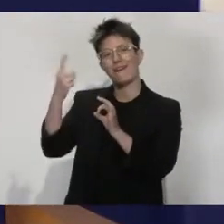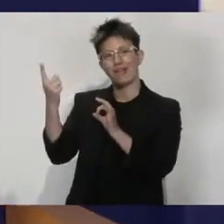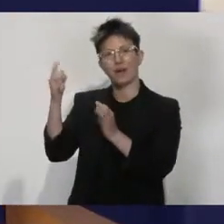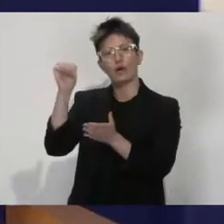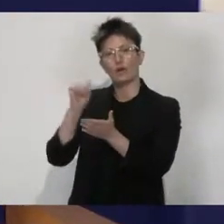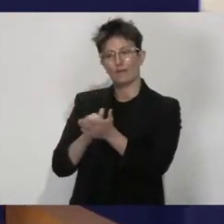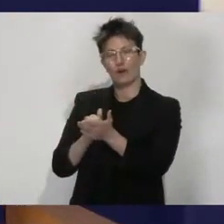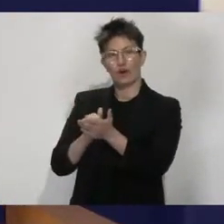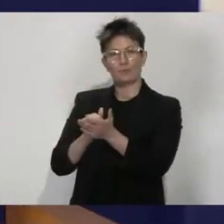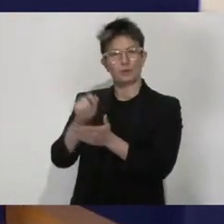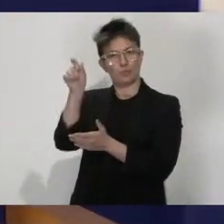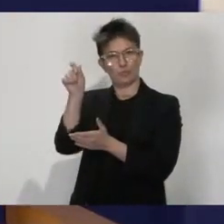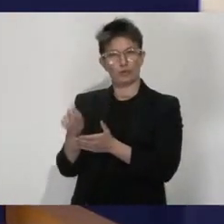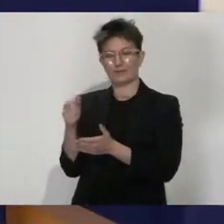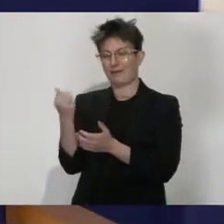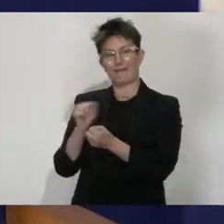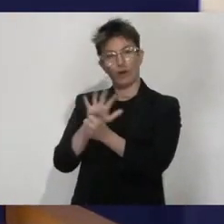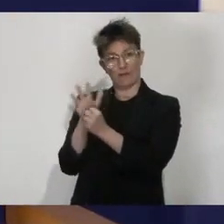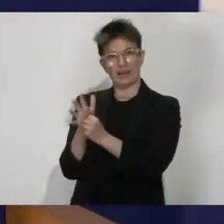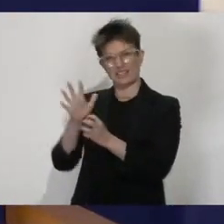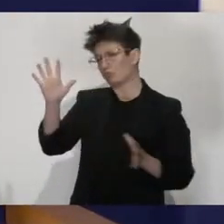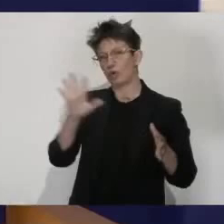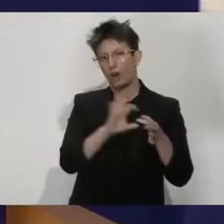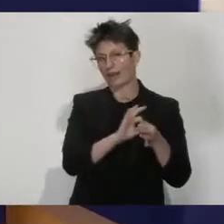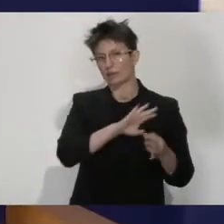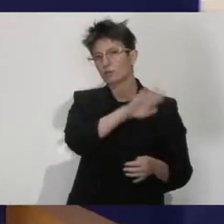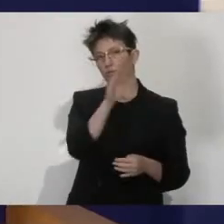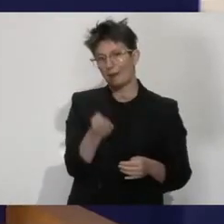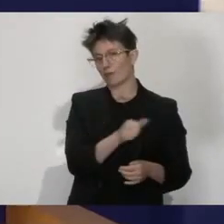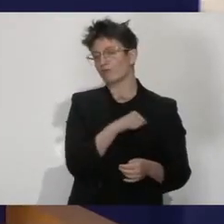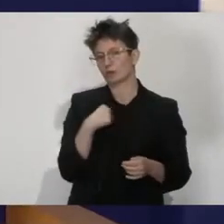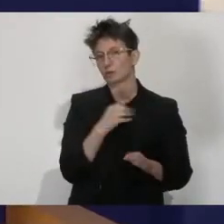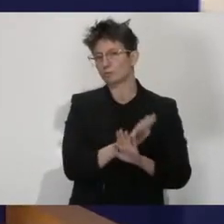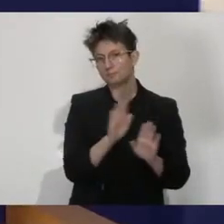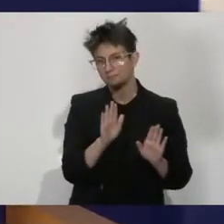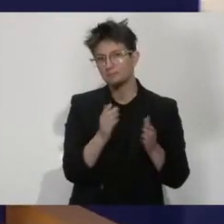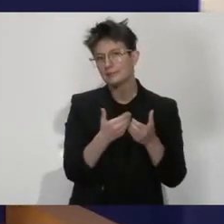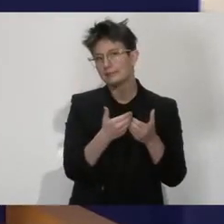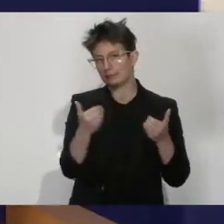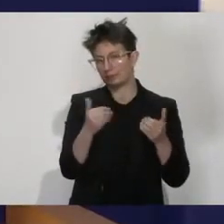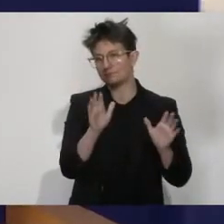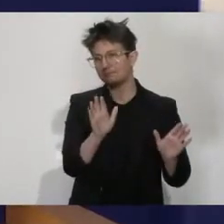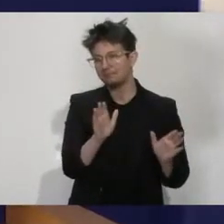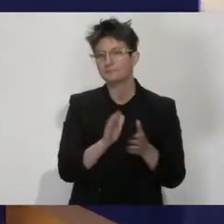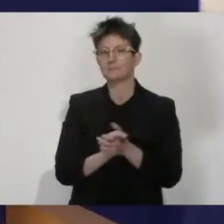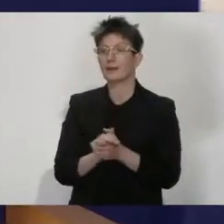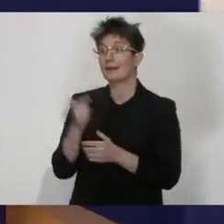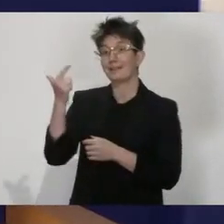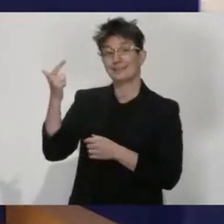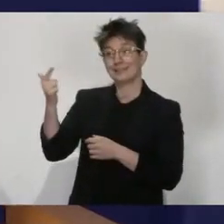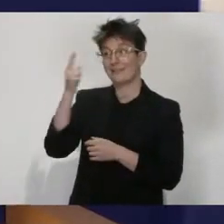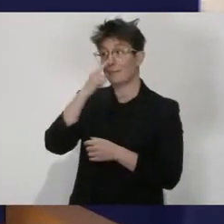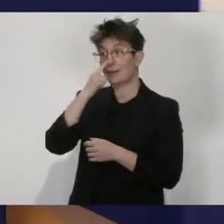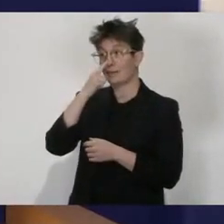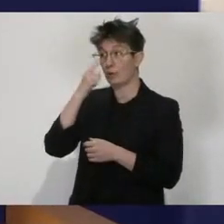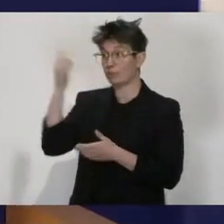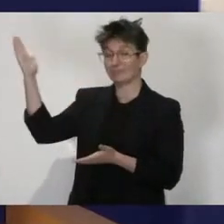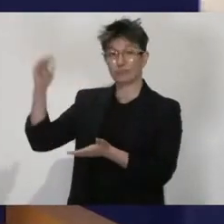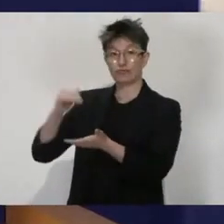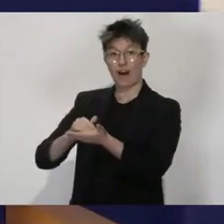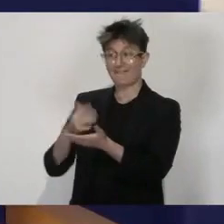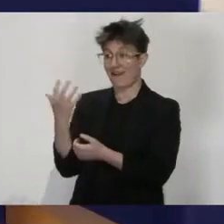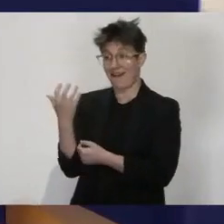part of the Mount Roskill cluster. The 7 imported cases all arrived on the same flight on the 23rd of